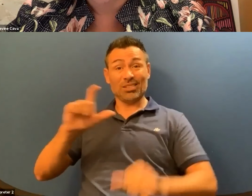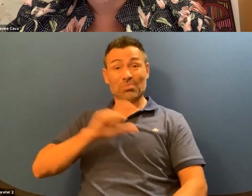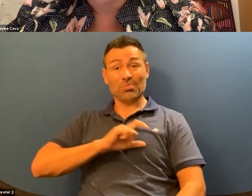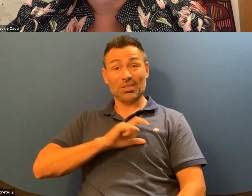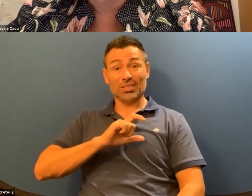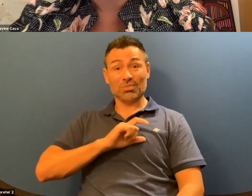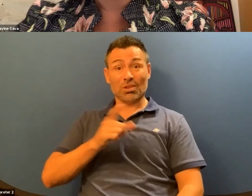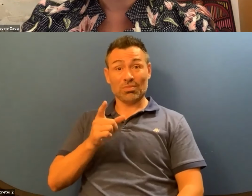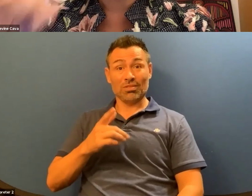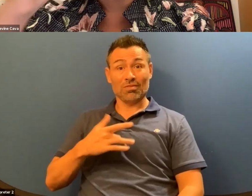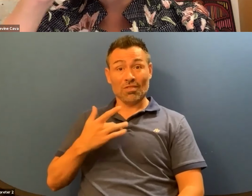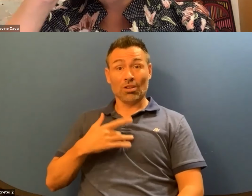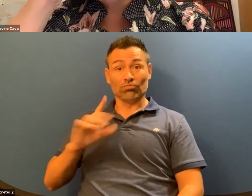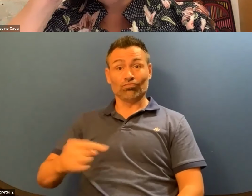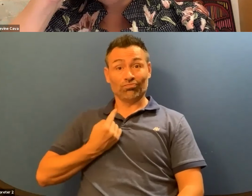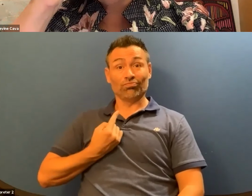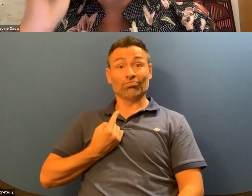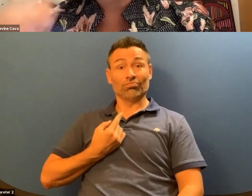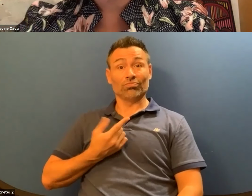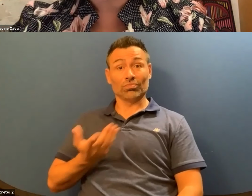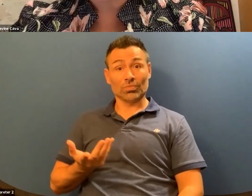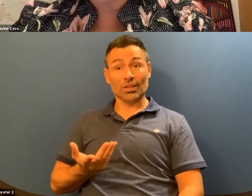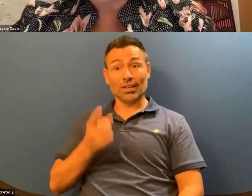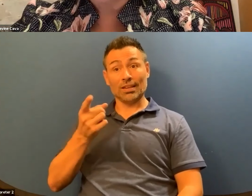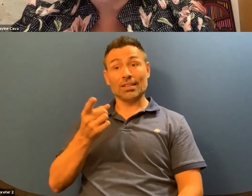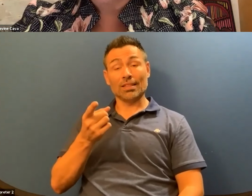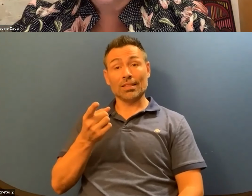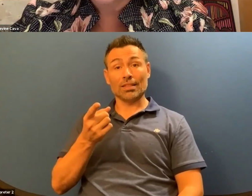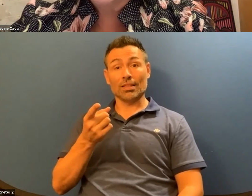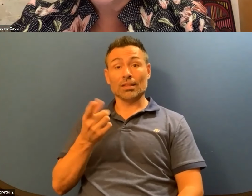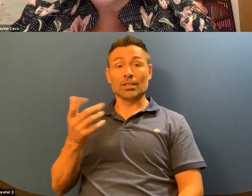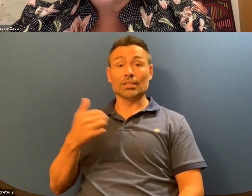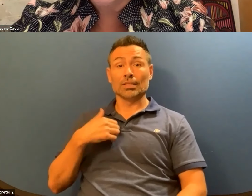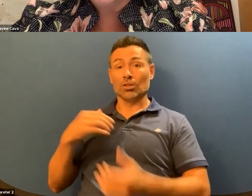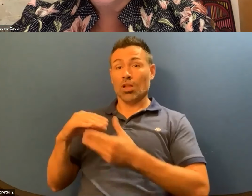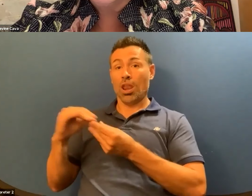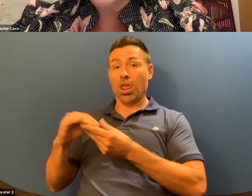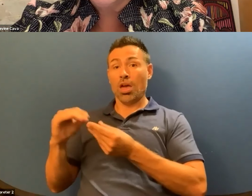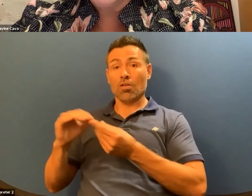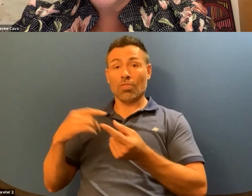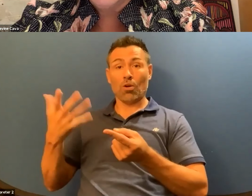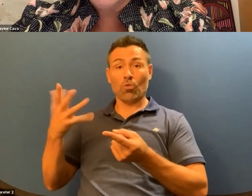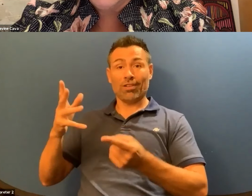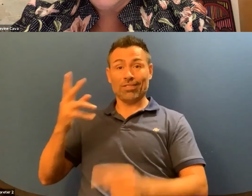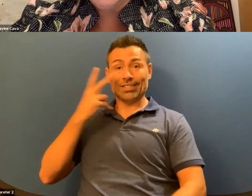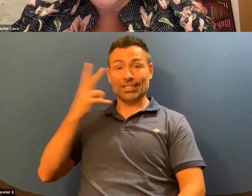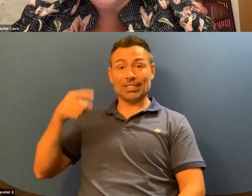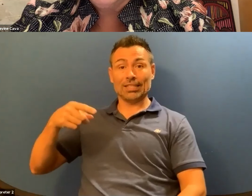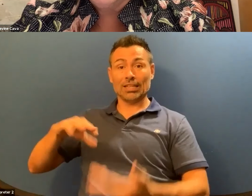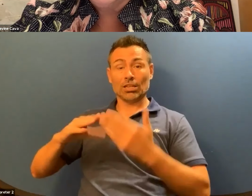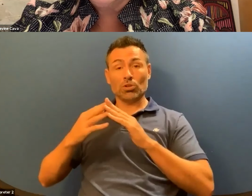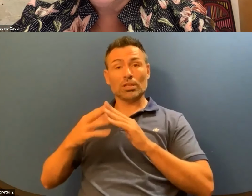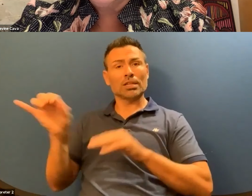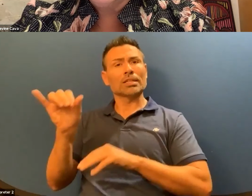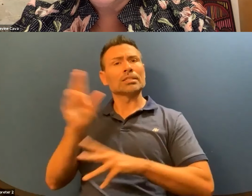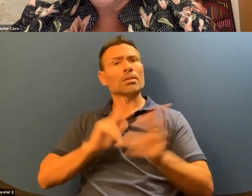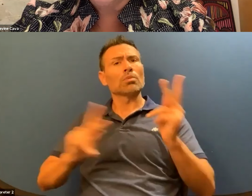have taken offense to it. You know, this falls in line with a narrative that we have been seeing in our community. Some of the same people that are hosting